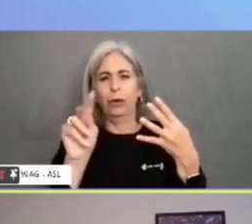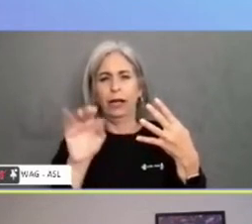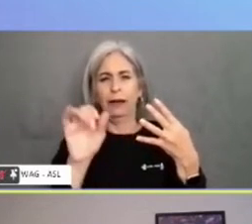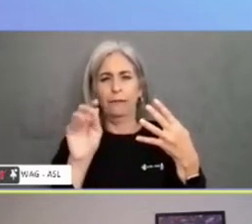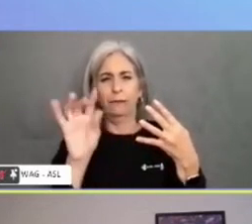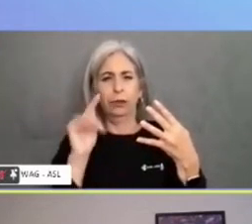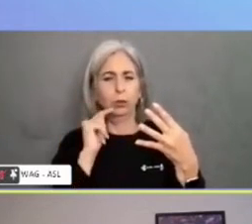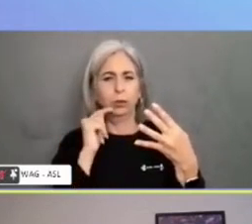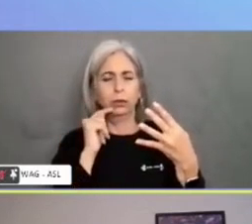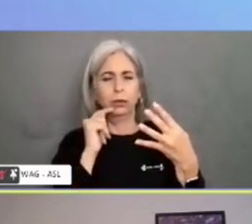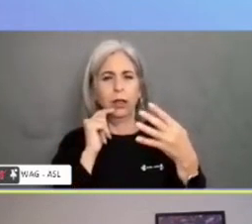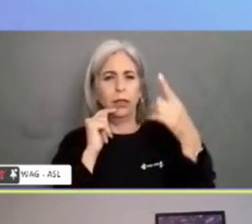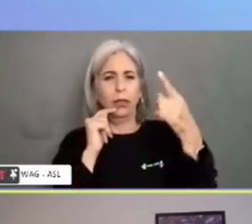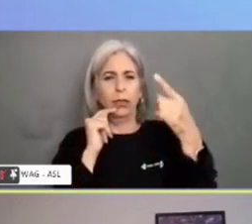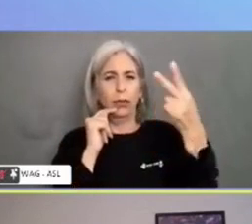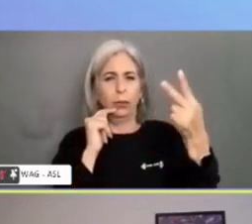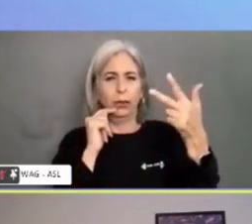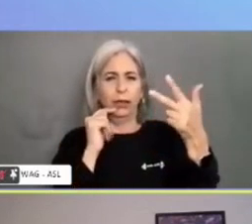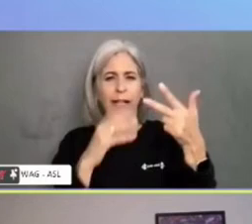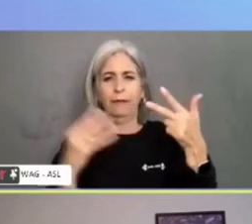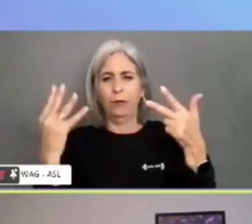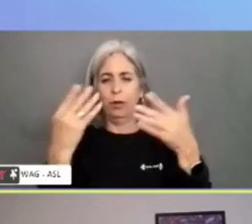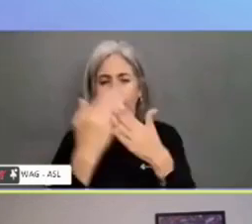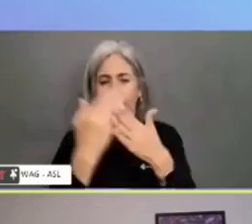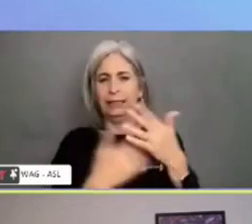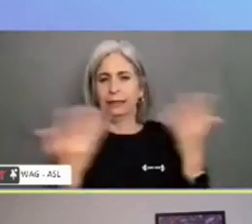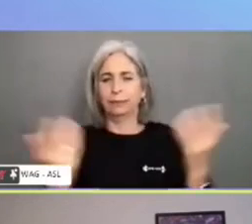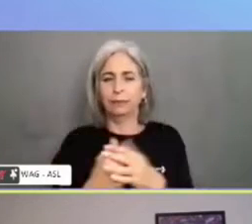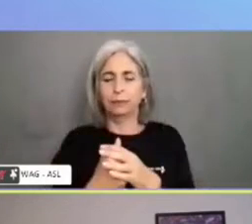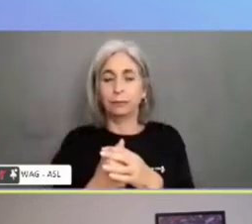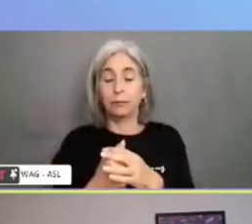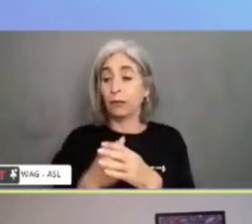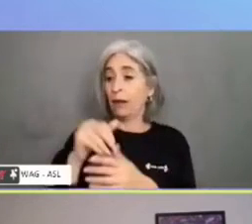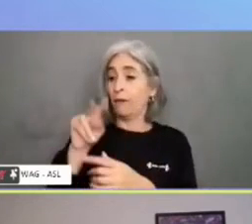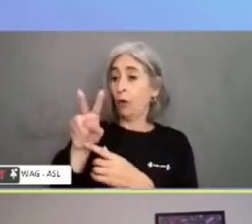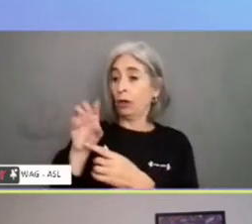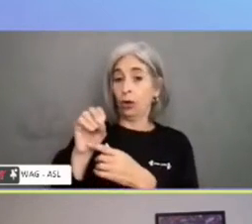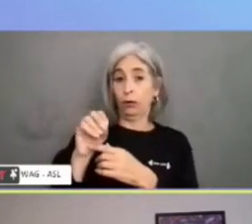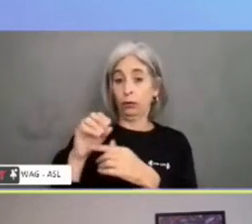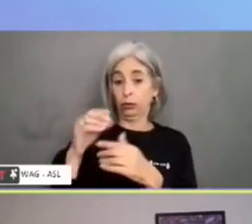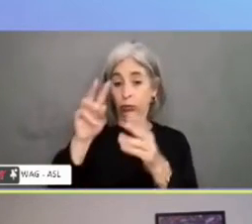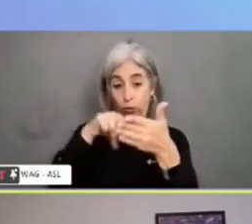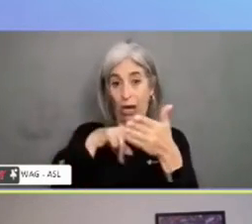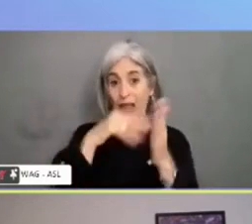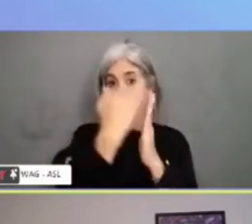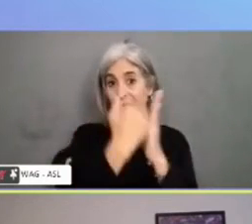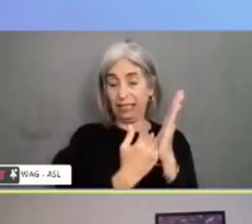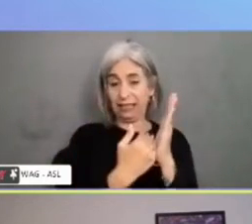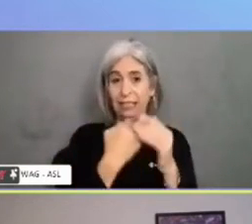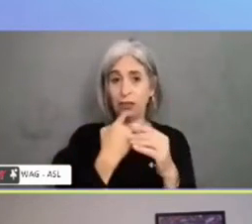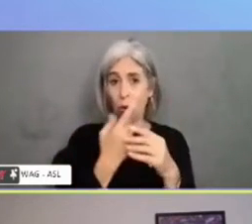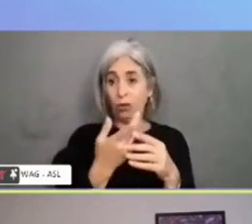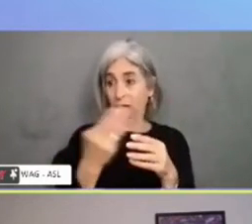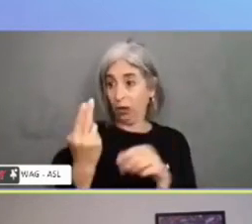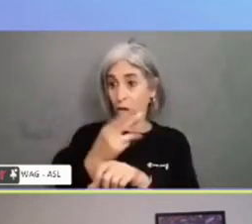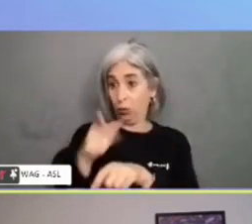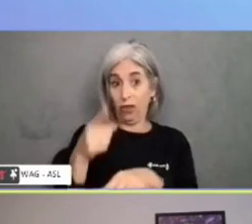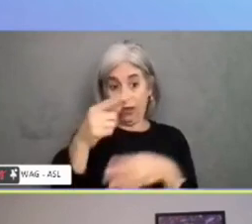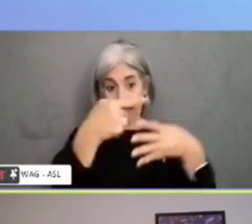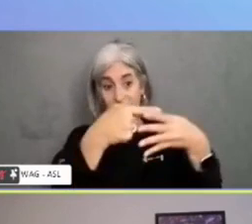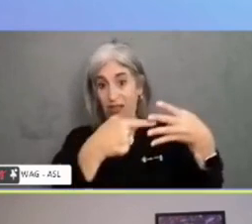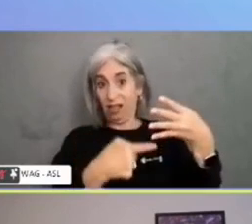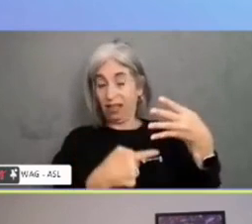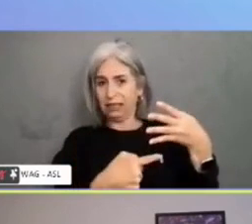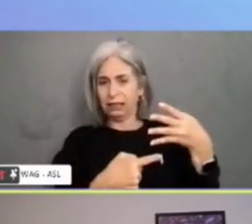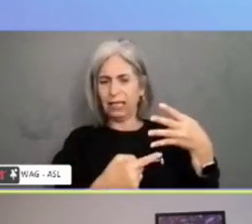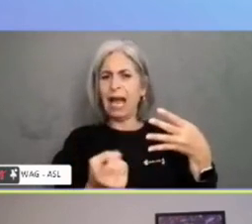4. End of list. Okay, so when VoiceOver got to this list, it told the user that this was a list. It told the user how